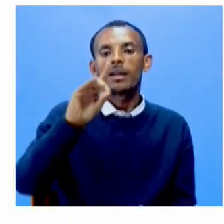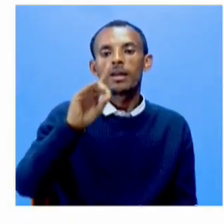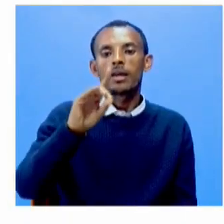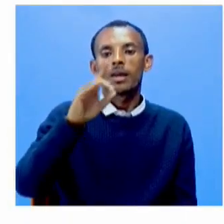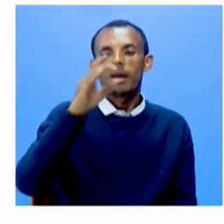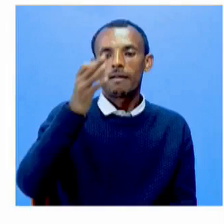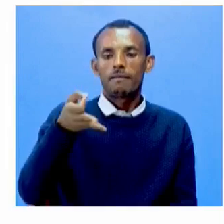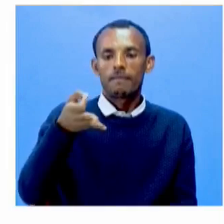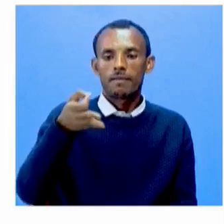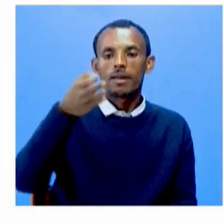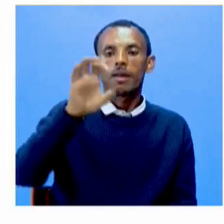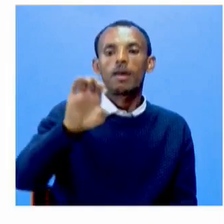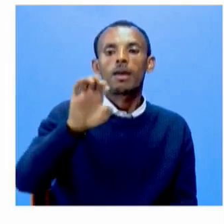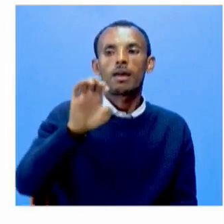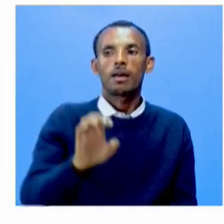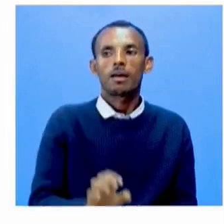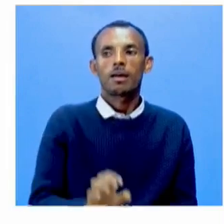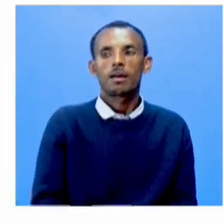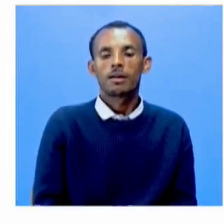DFE.